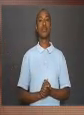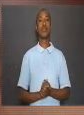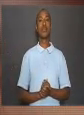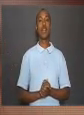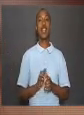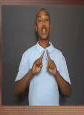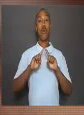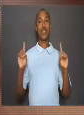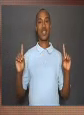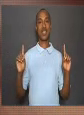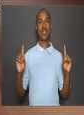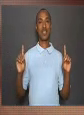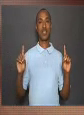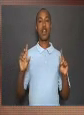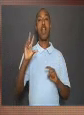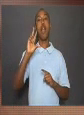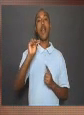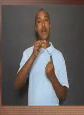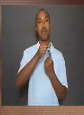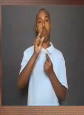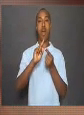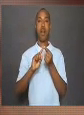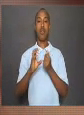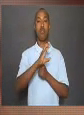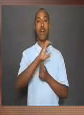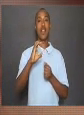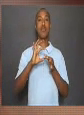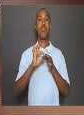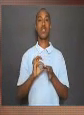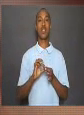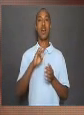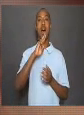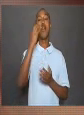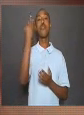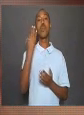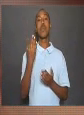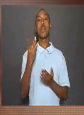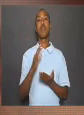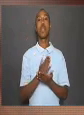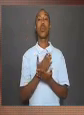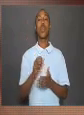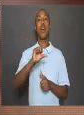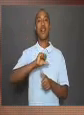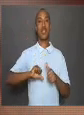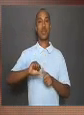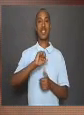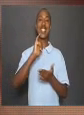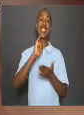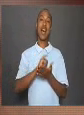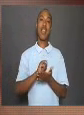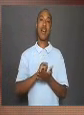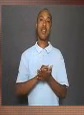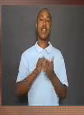a contrast, nonpolar covalent bonds are formed between atoms that